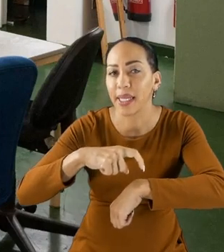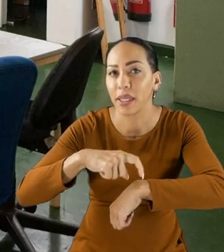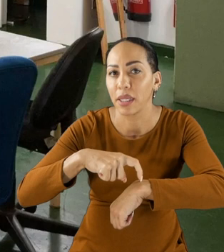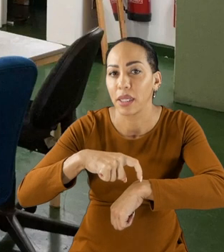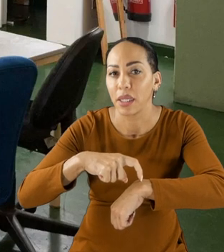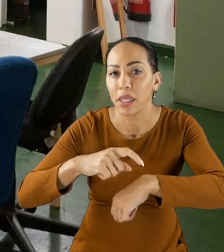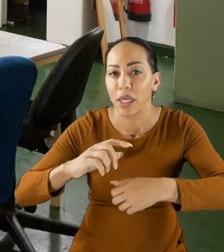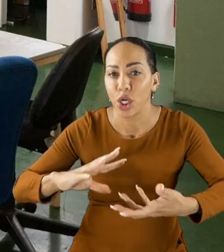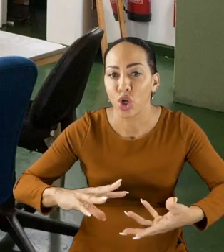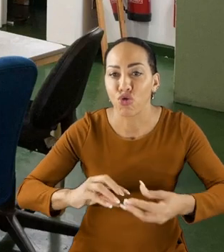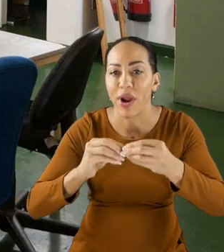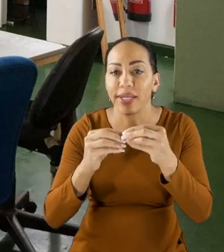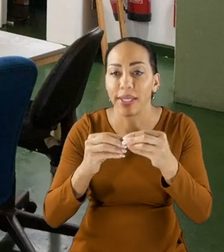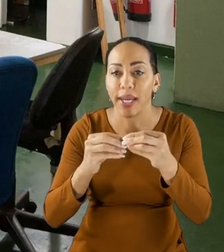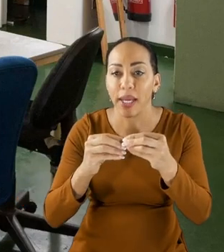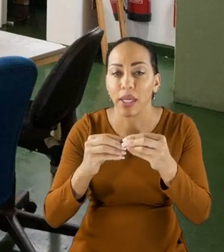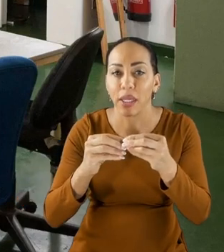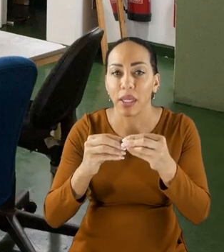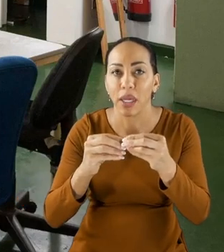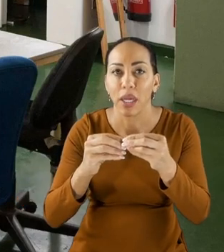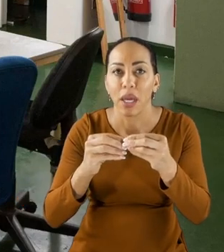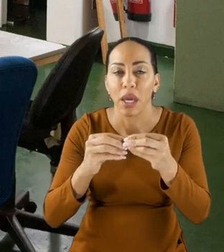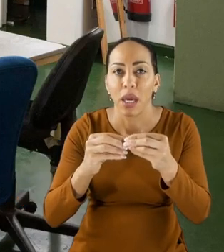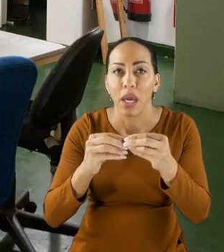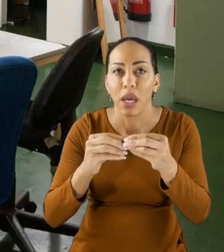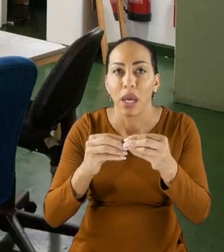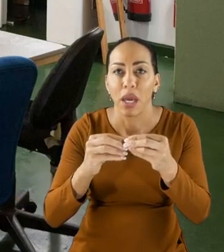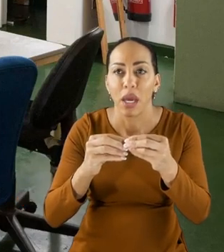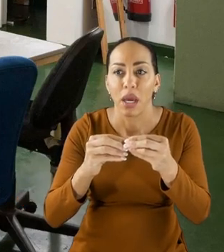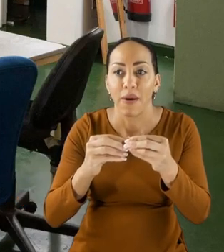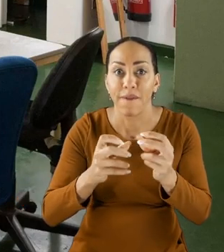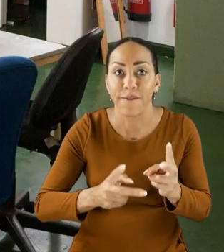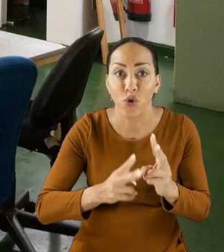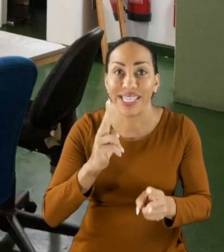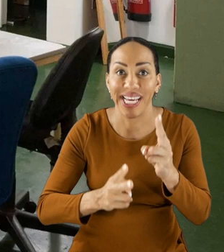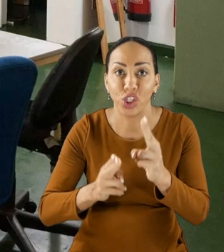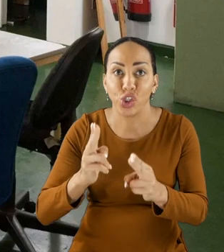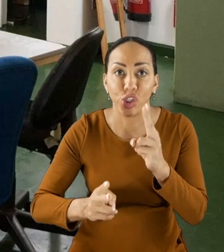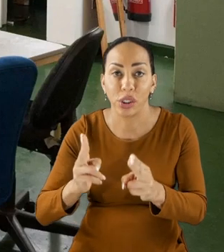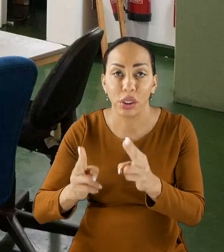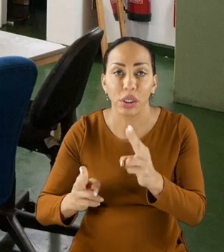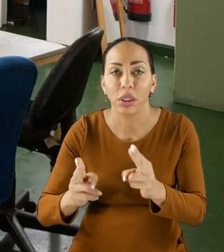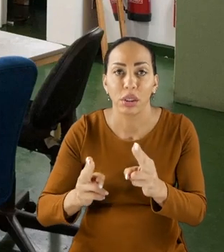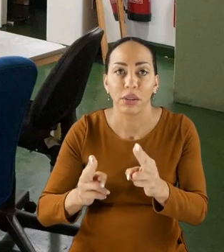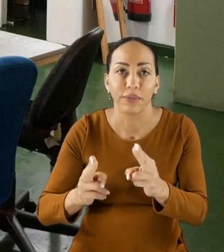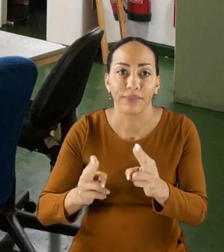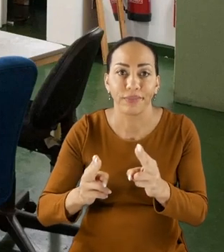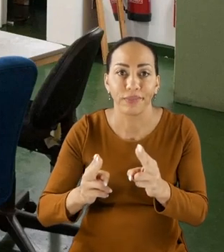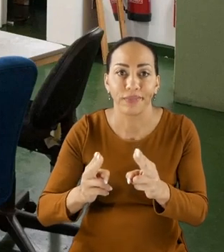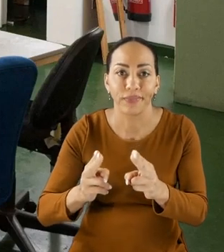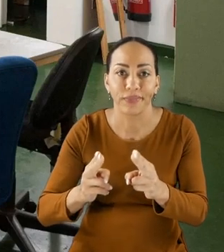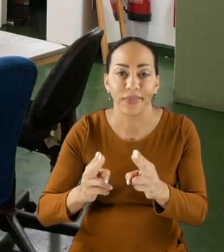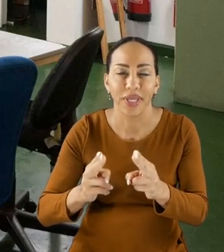time intensity of creating a certain quantity of footage and